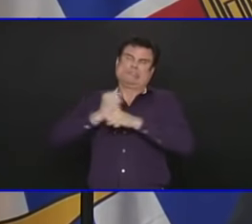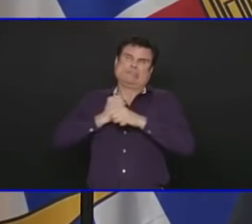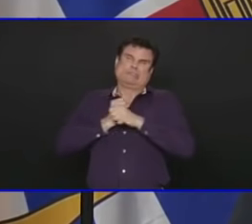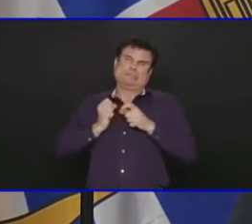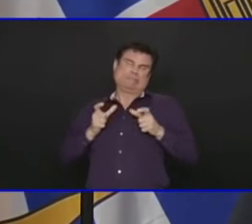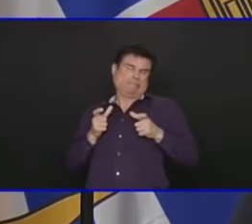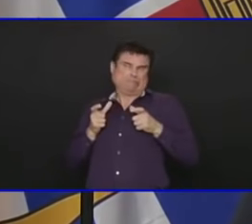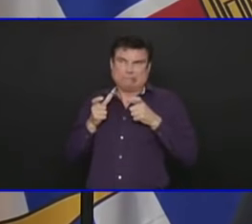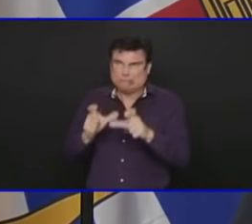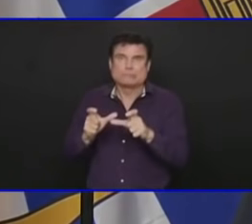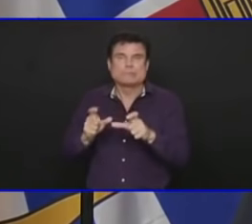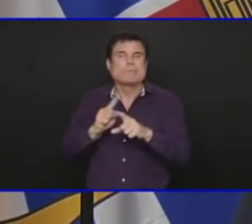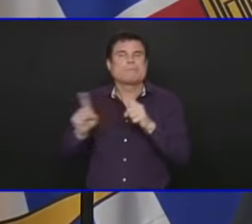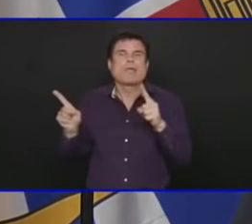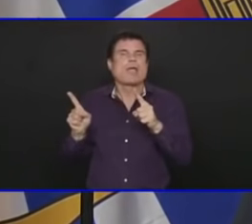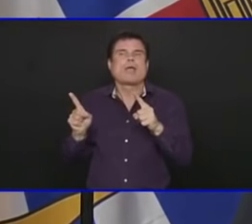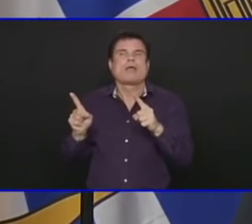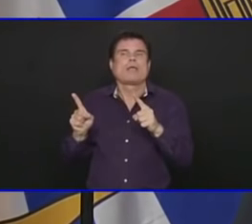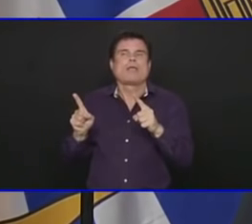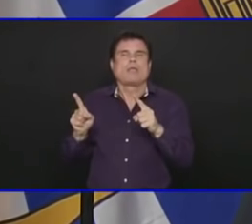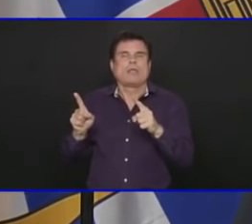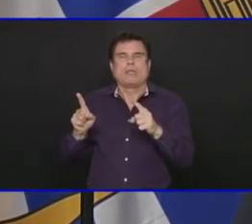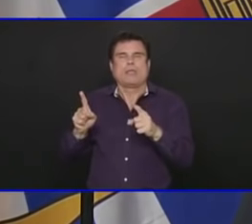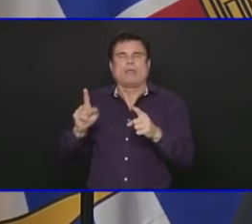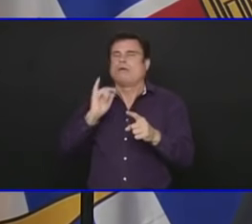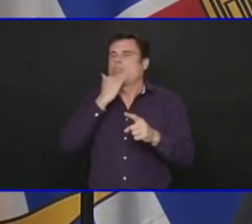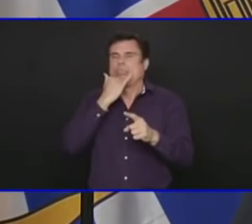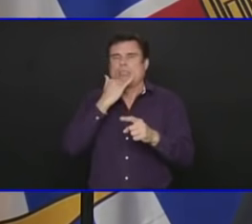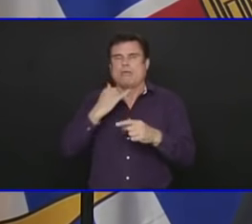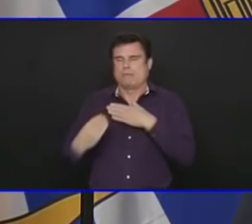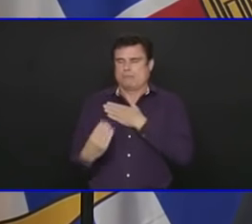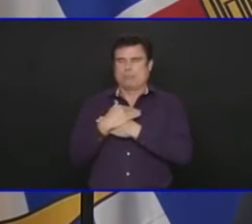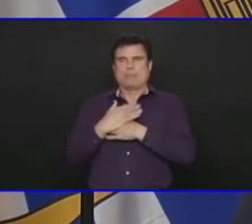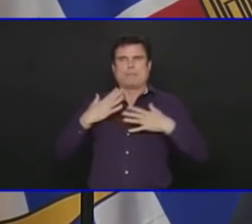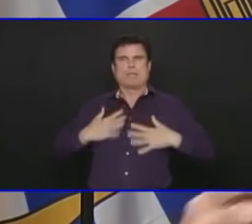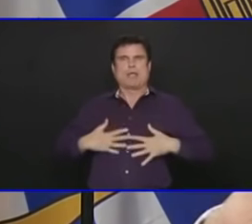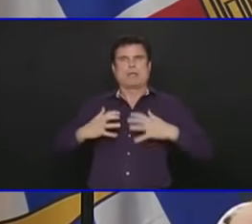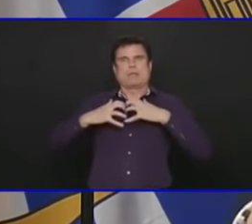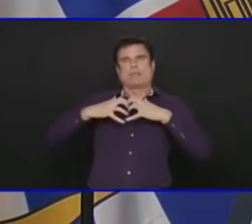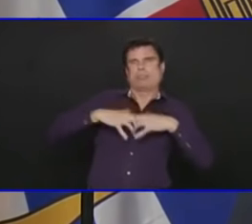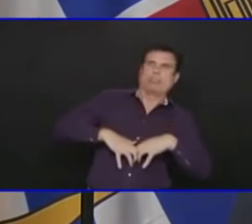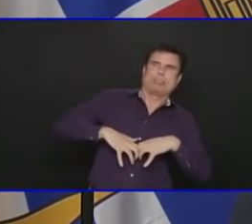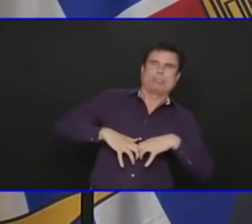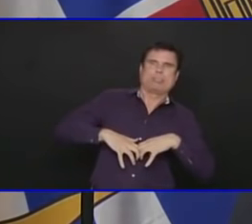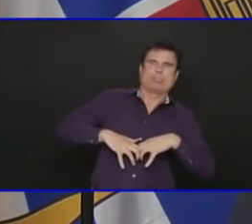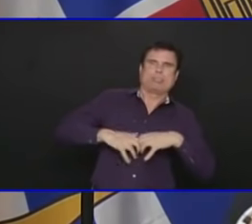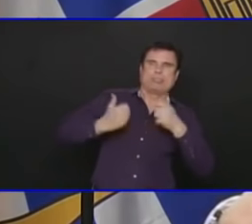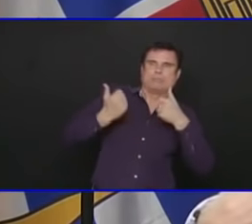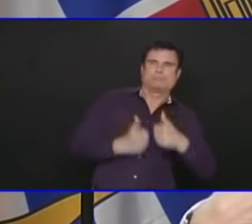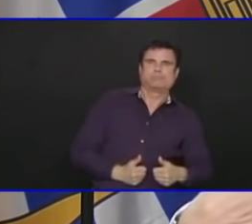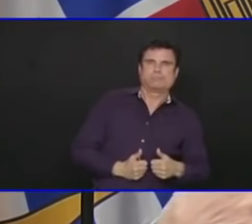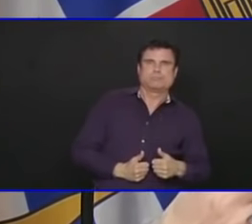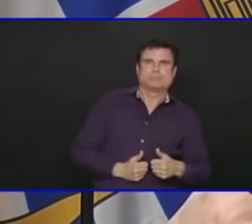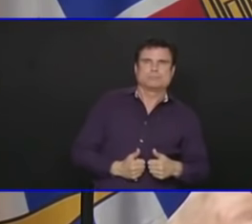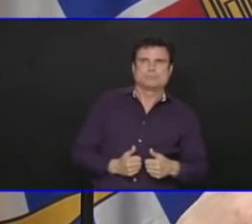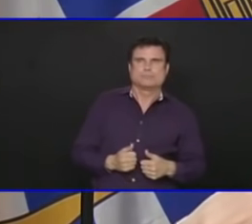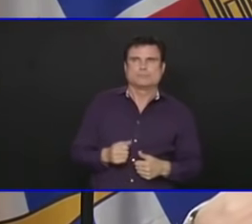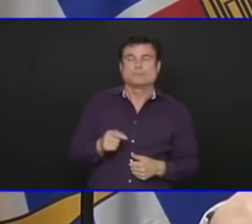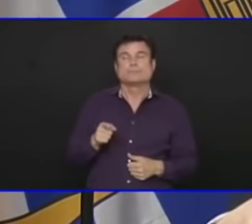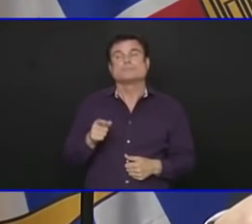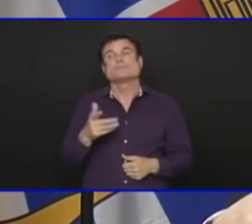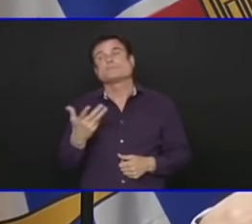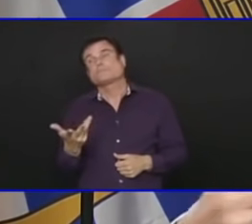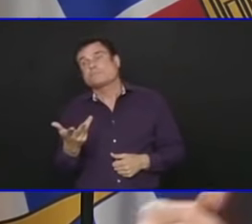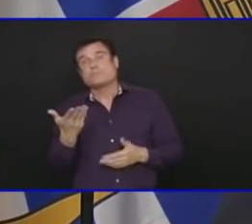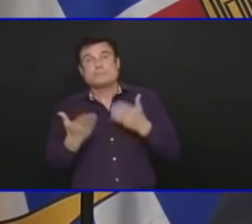angiotensin converting enzyme 2, or ACE2 receptor, and that we do have a lot of those on our heart muscle and in our blood